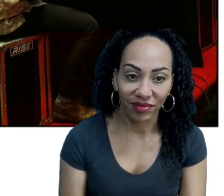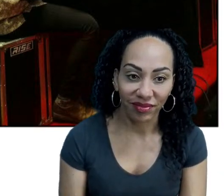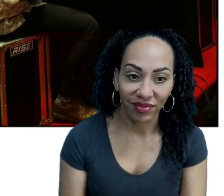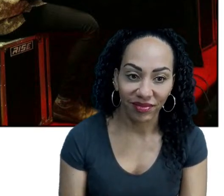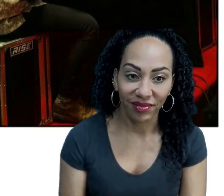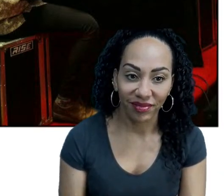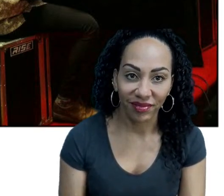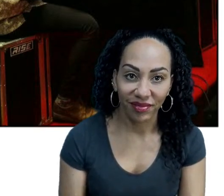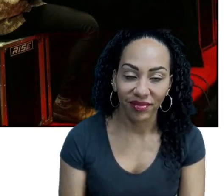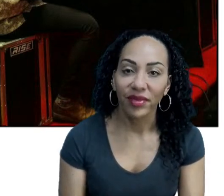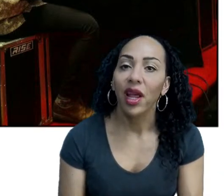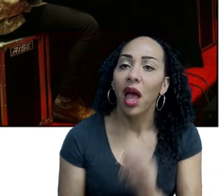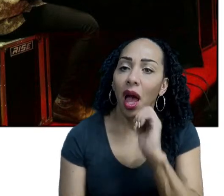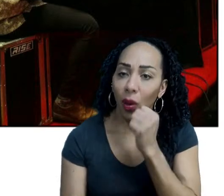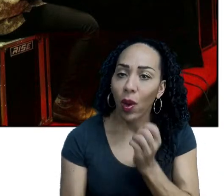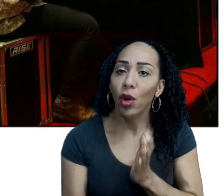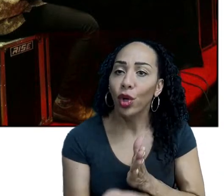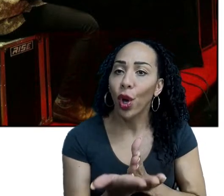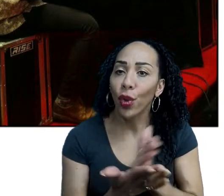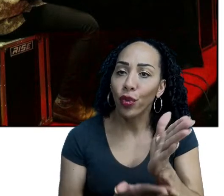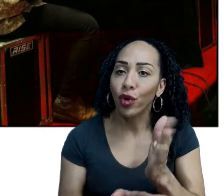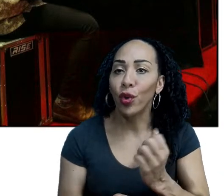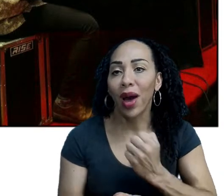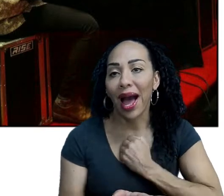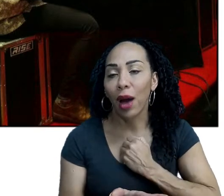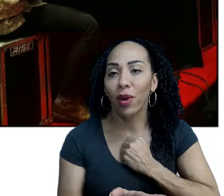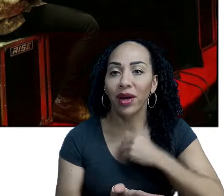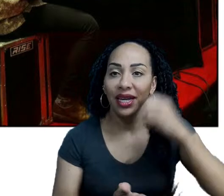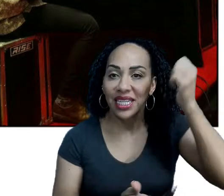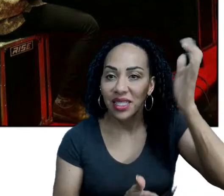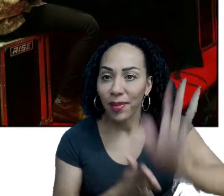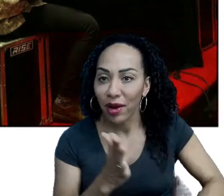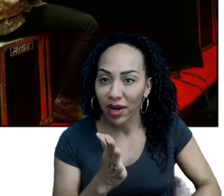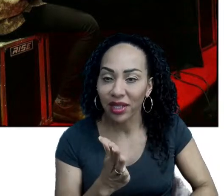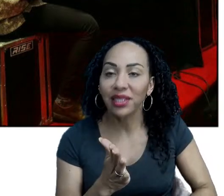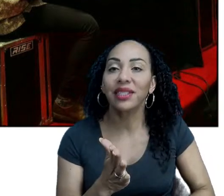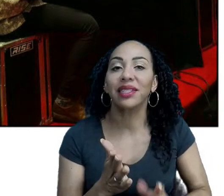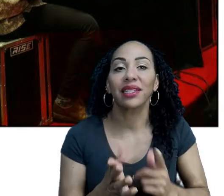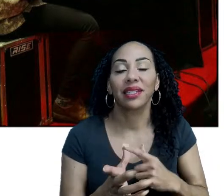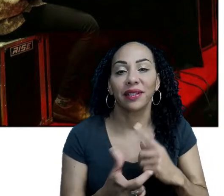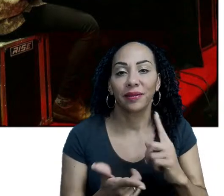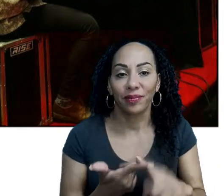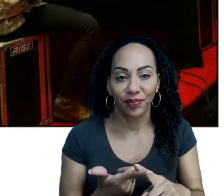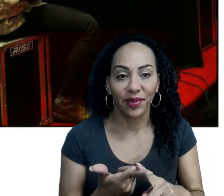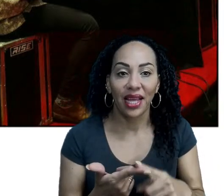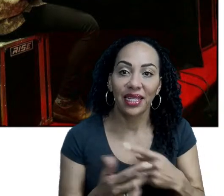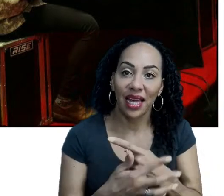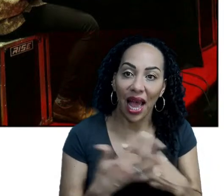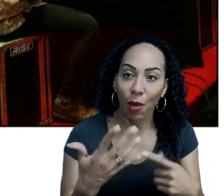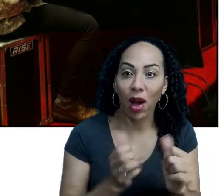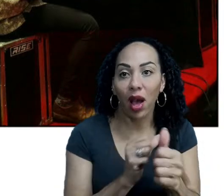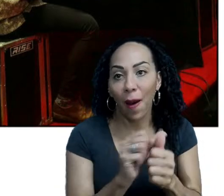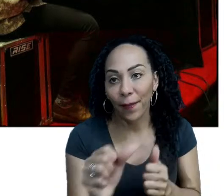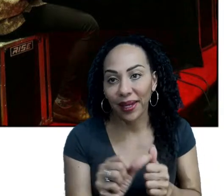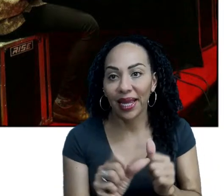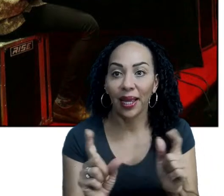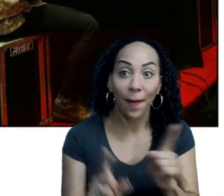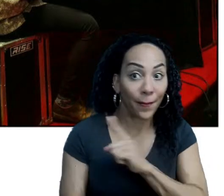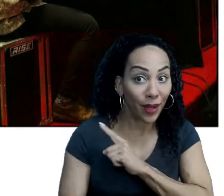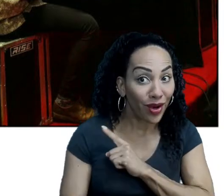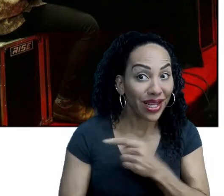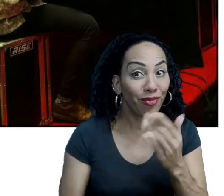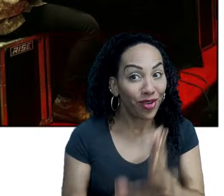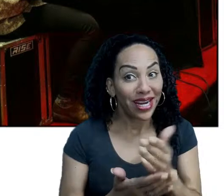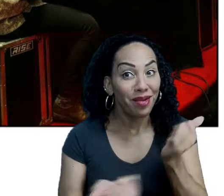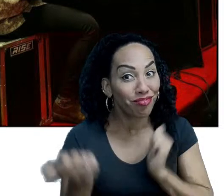bit through what our experience and our journey as a company was. Firstly, just because I'm quite proud and excited about the stuff that we've done.